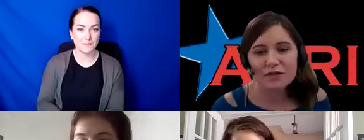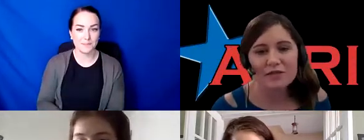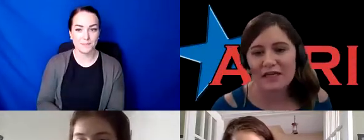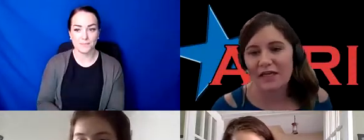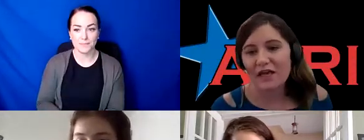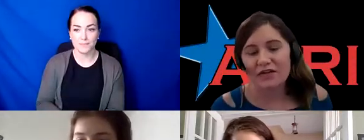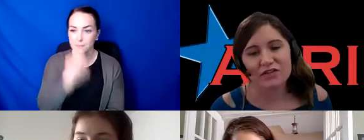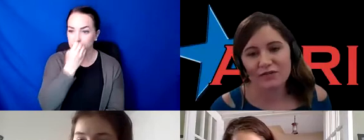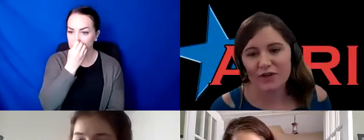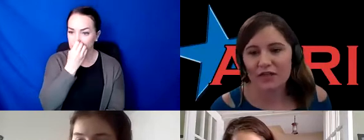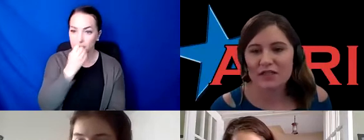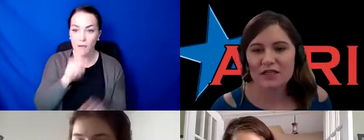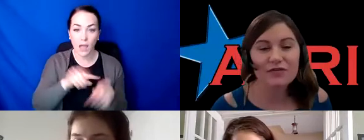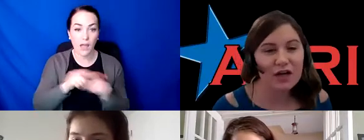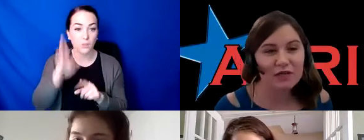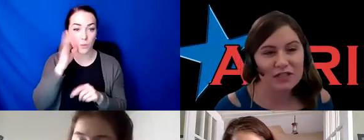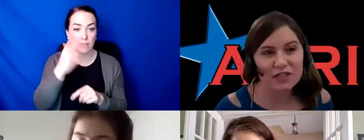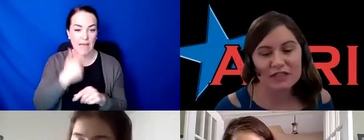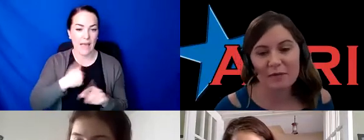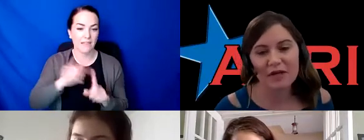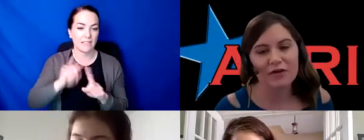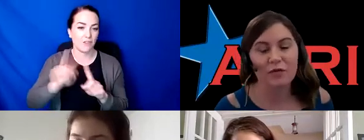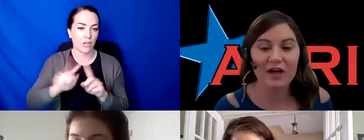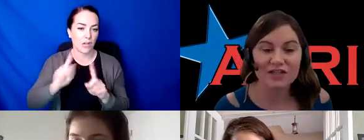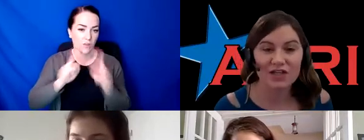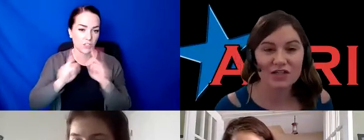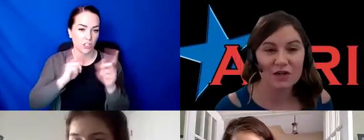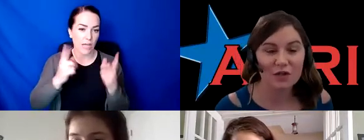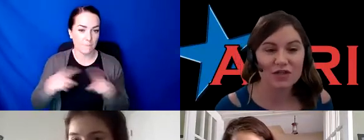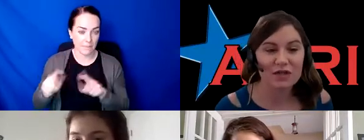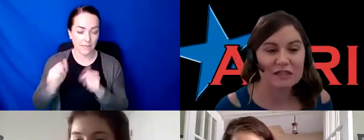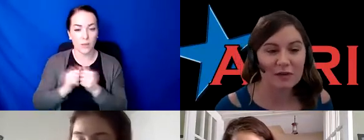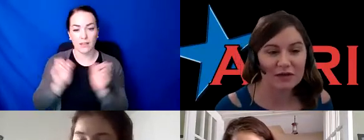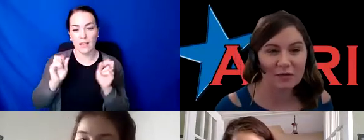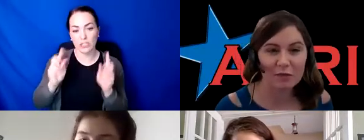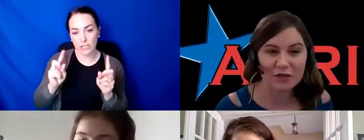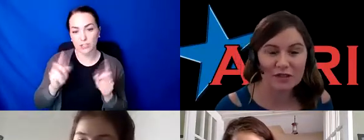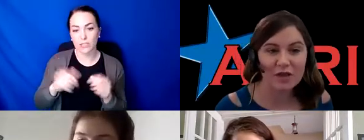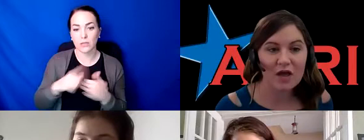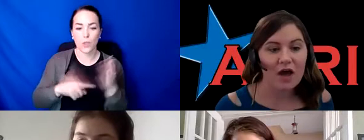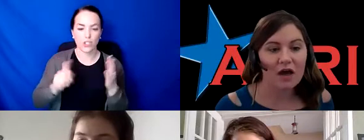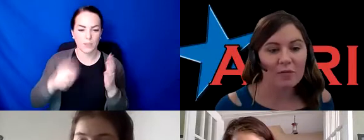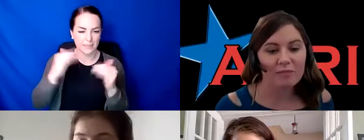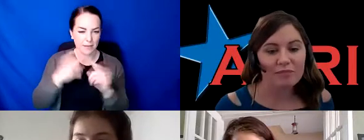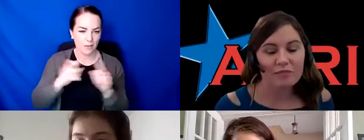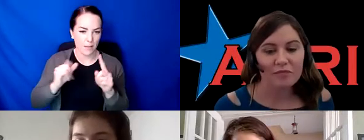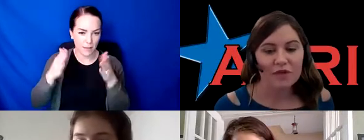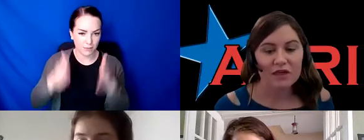I'll also say there's different conversations happening around what education and what should be expected from the person